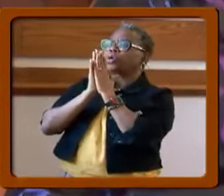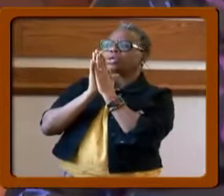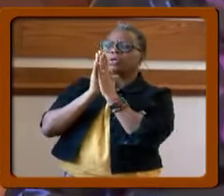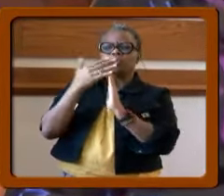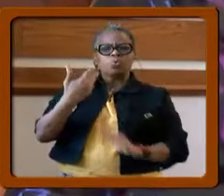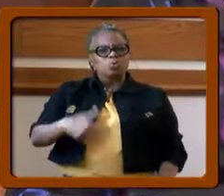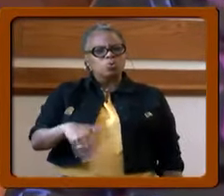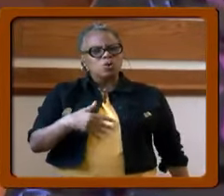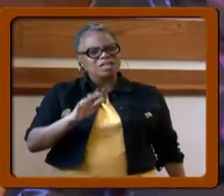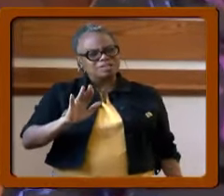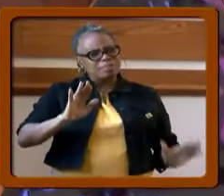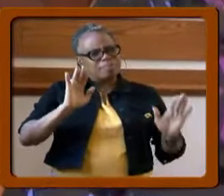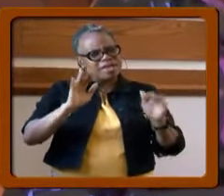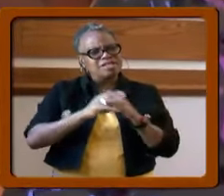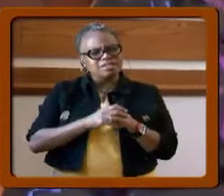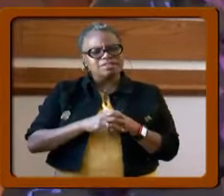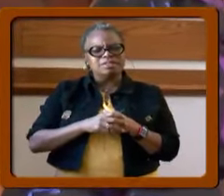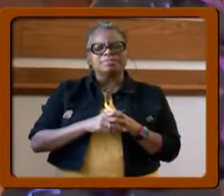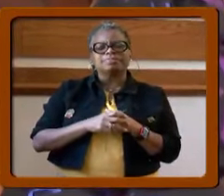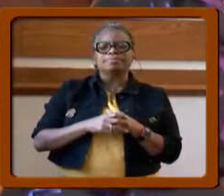Isn't that amazing?